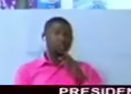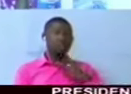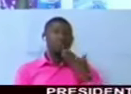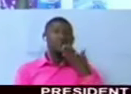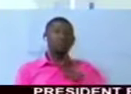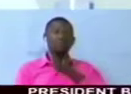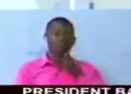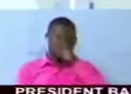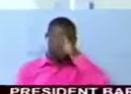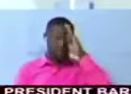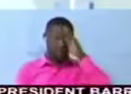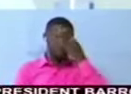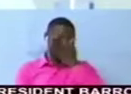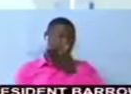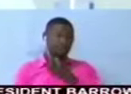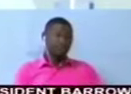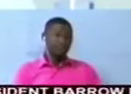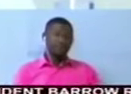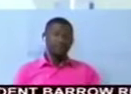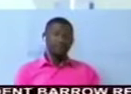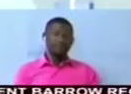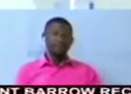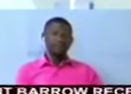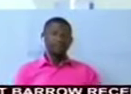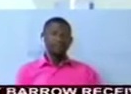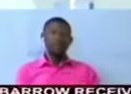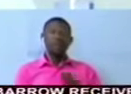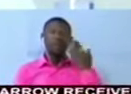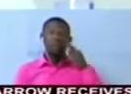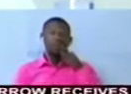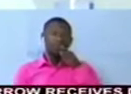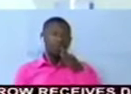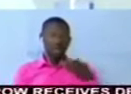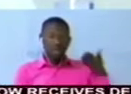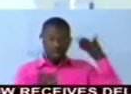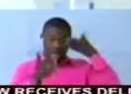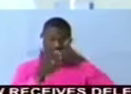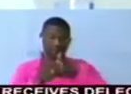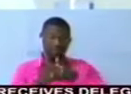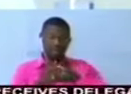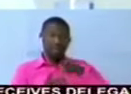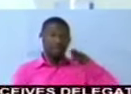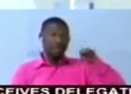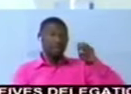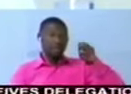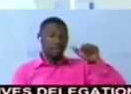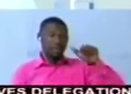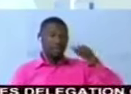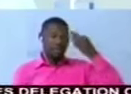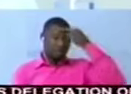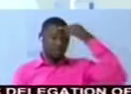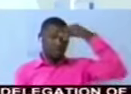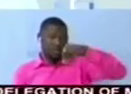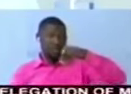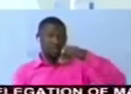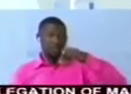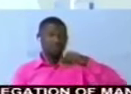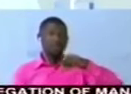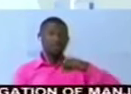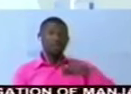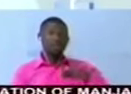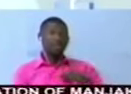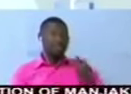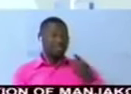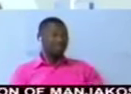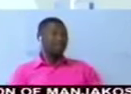So when you arrived at NIA headquarters, Lamin Man could not have been among those sitting at the